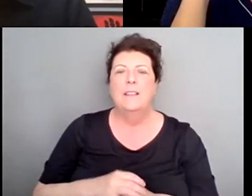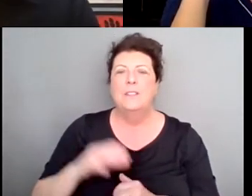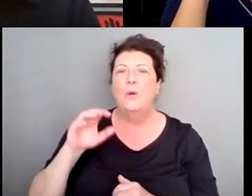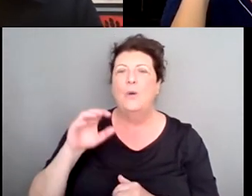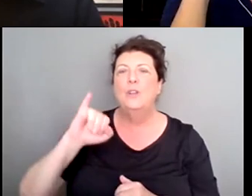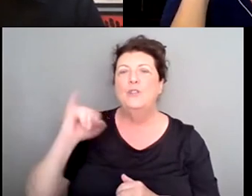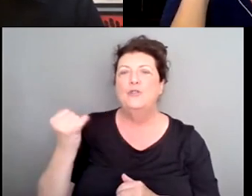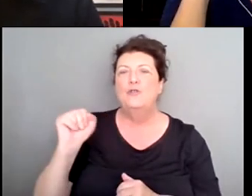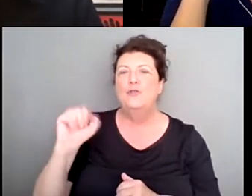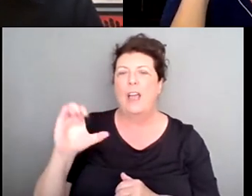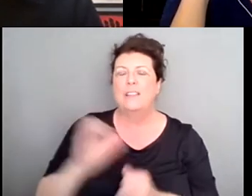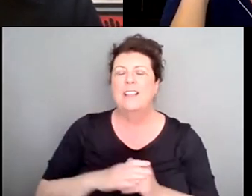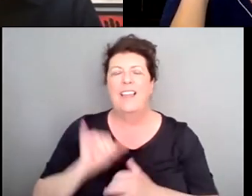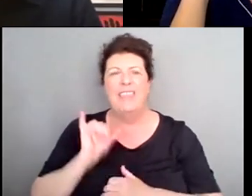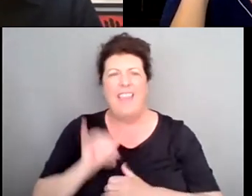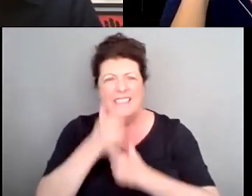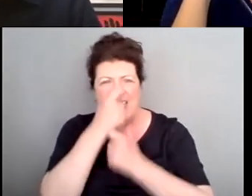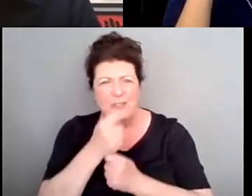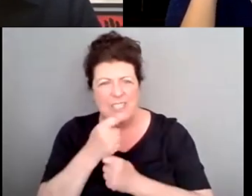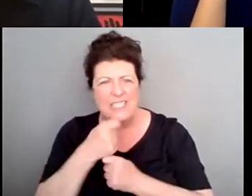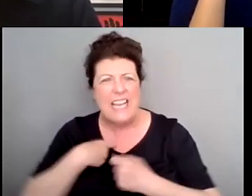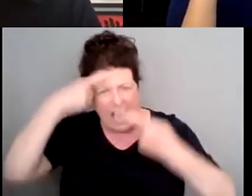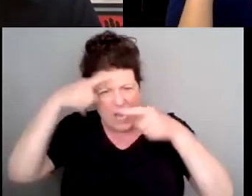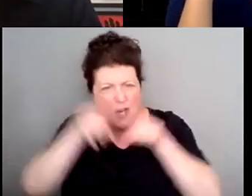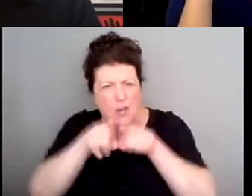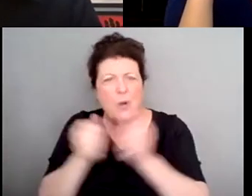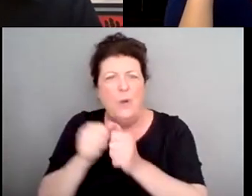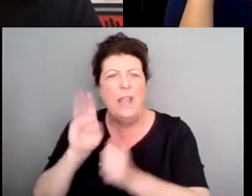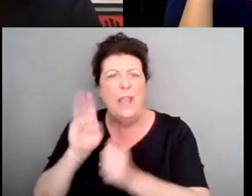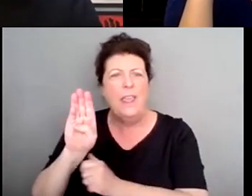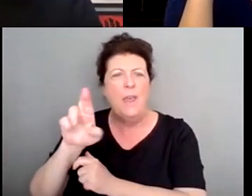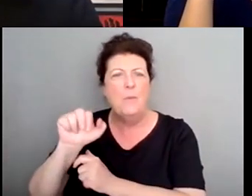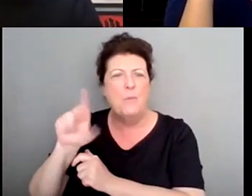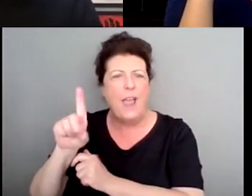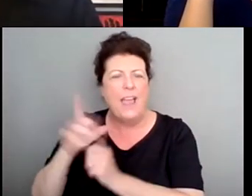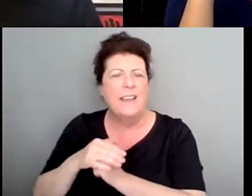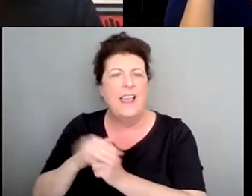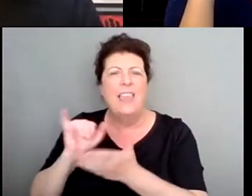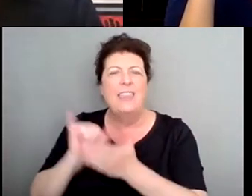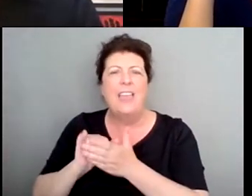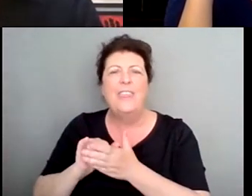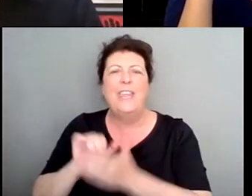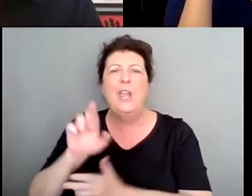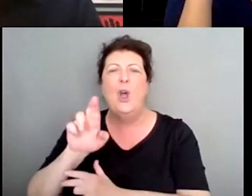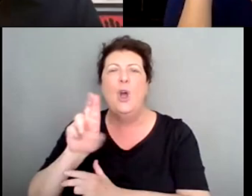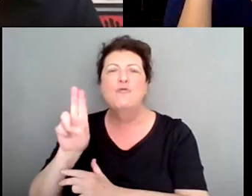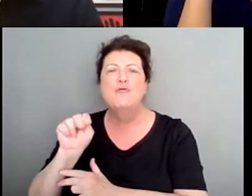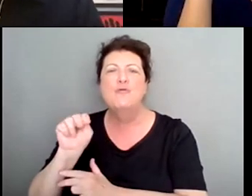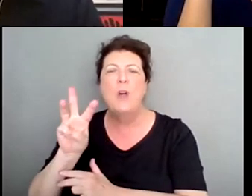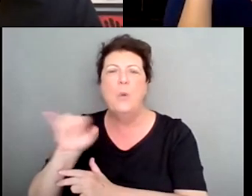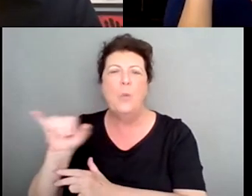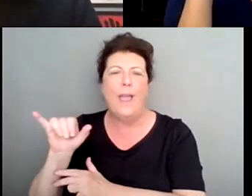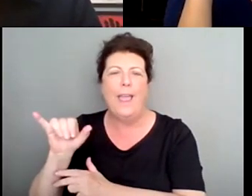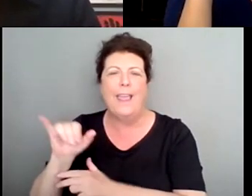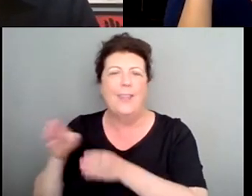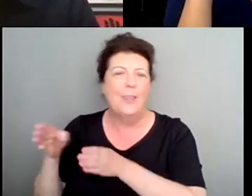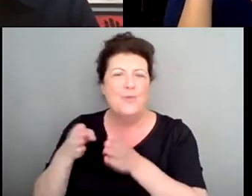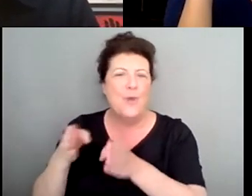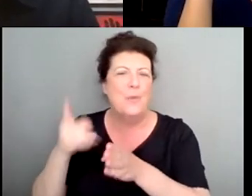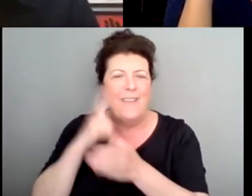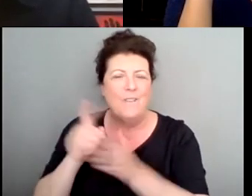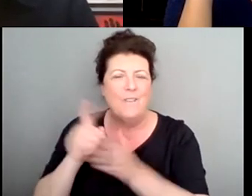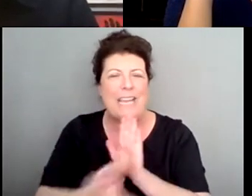that like the, the runway for, for character development and for peripheral storylines, like